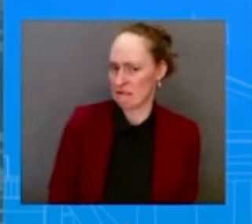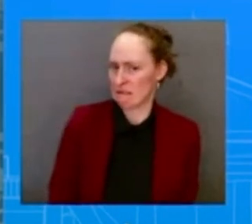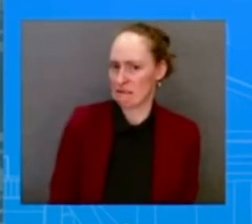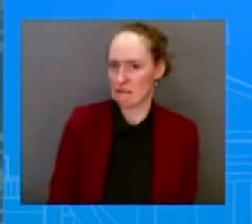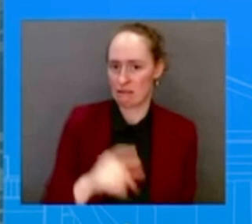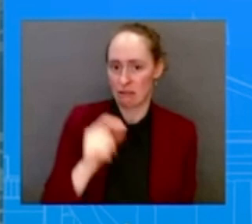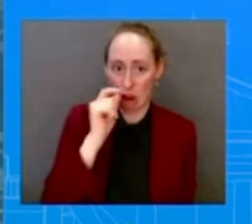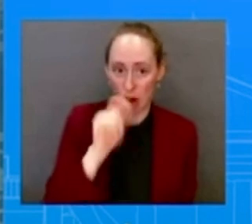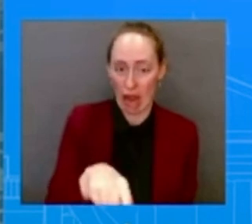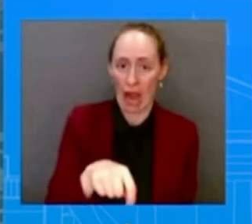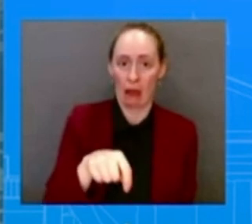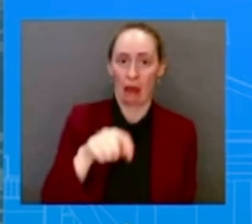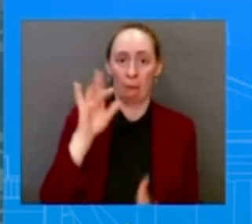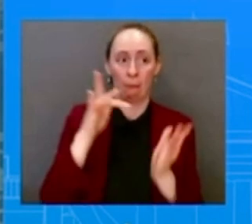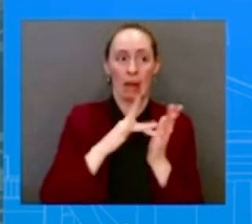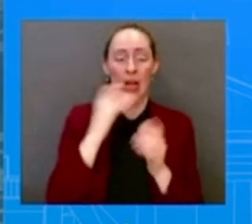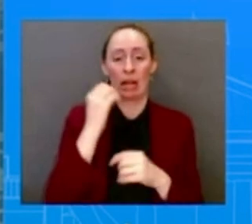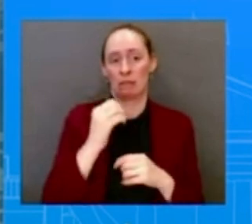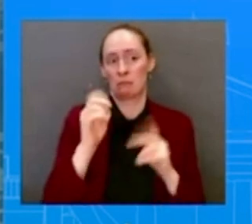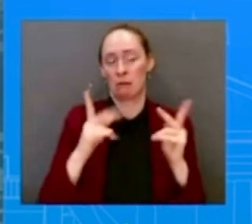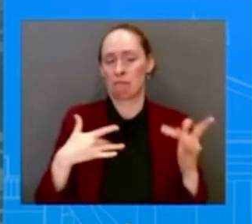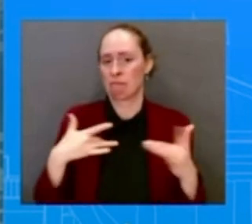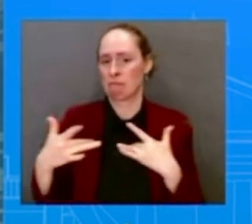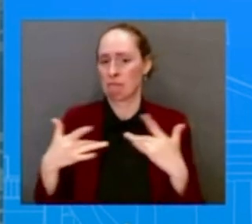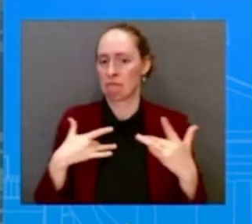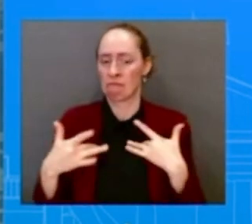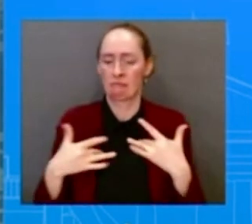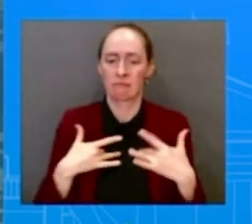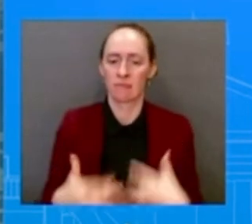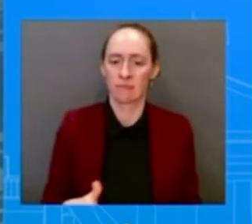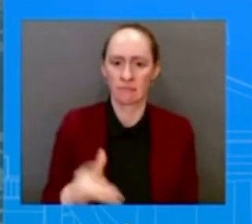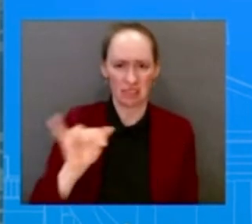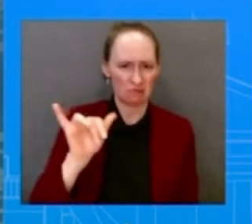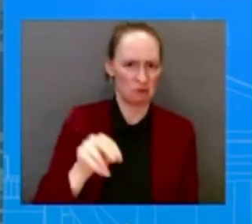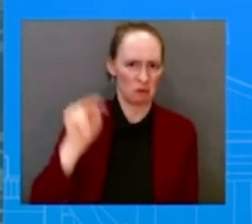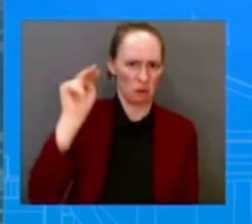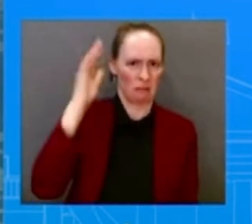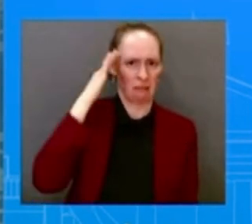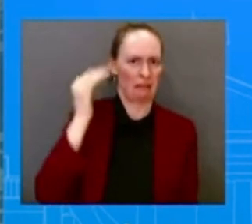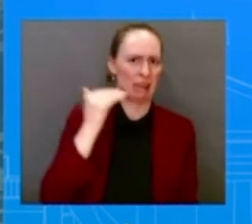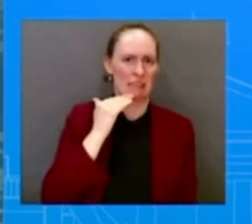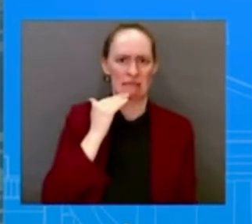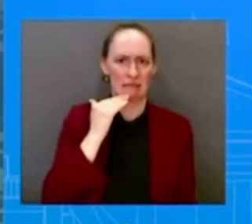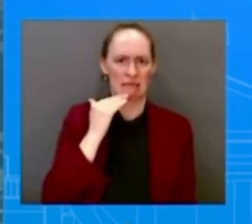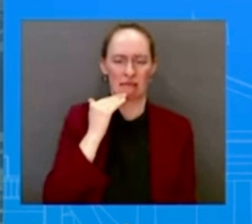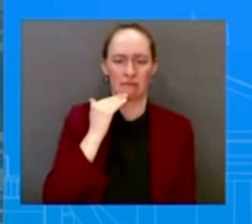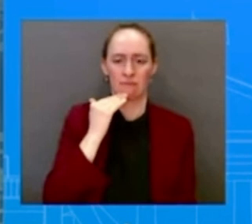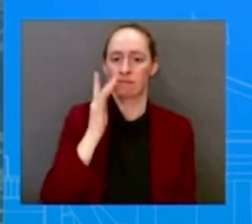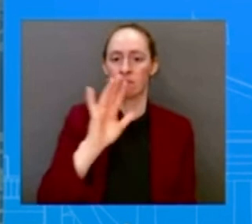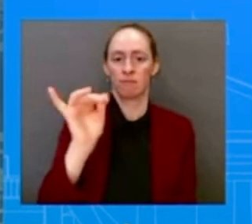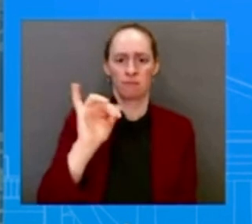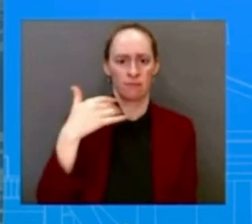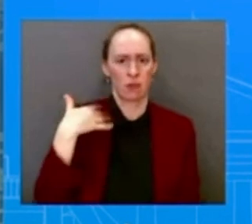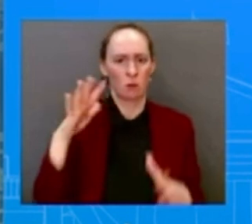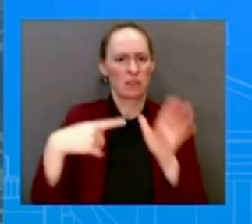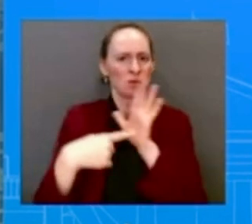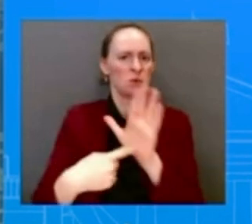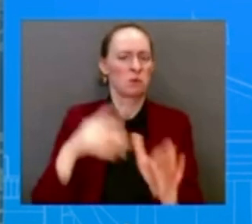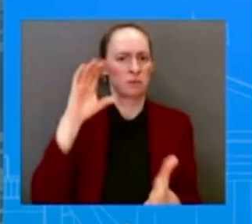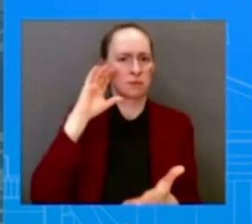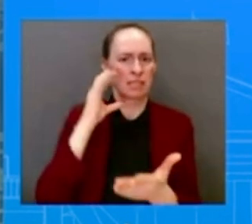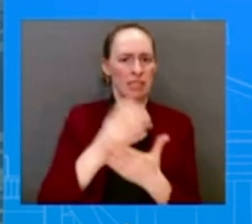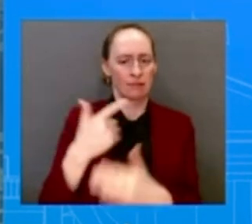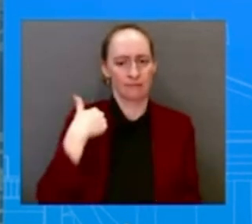same about North Korea. We know, I got up here and showed you pictures, and we know that that they're providing ammunition to Russia,